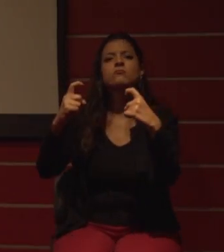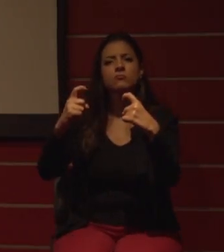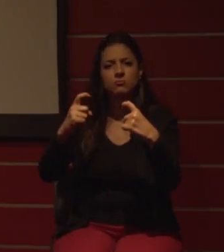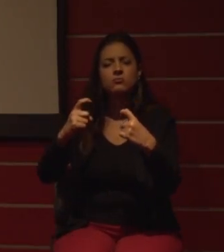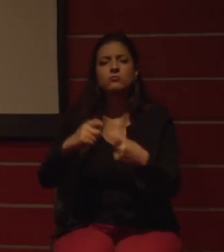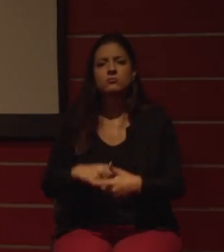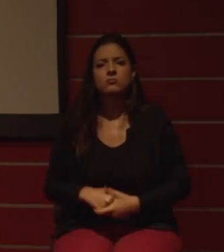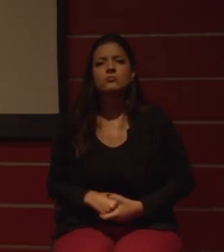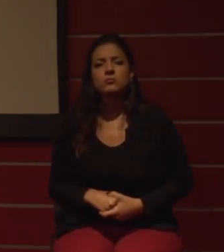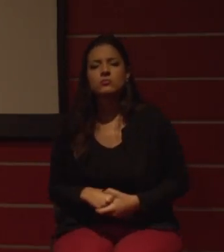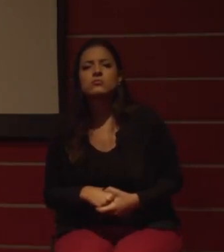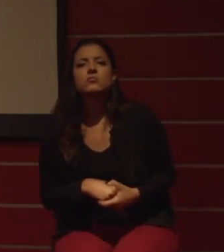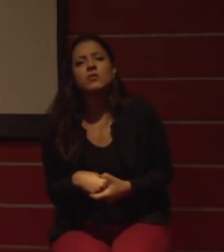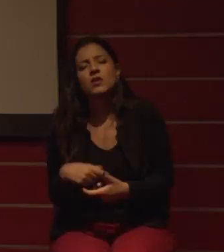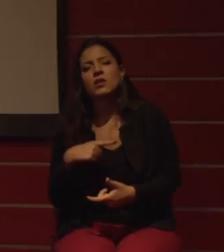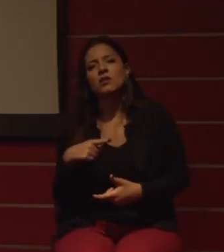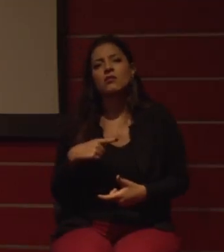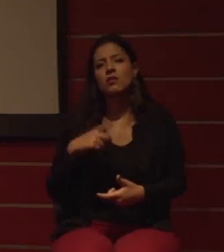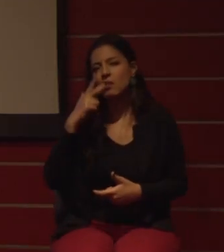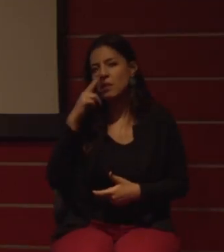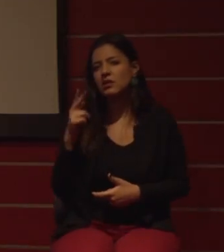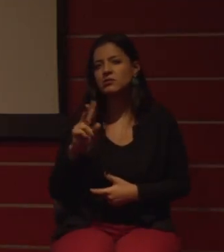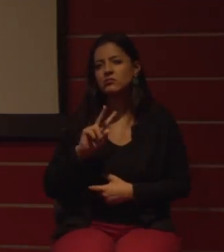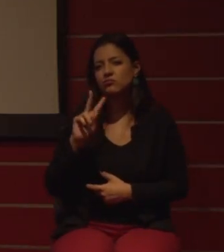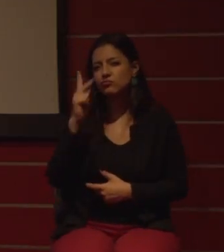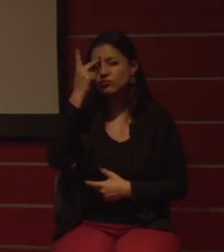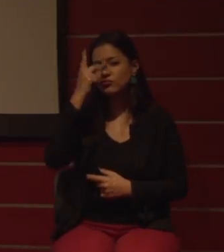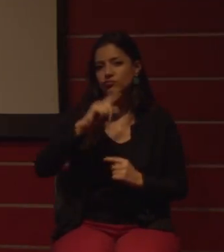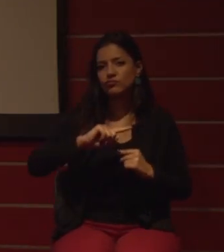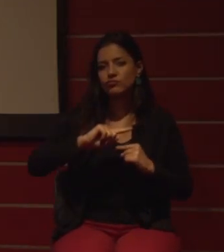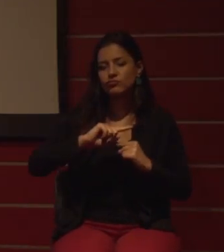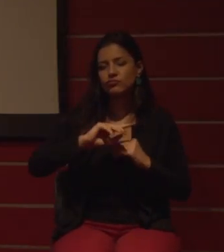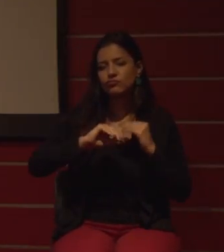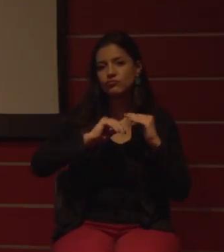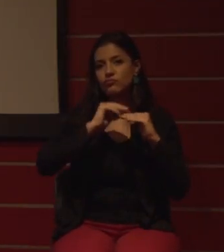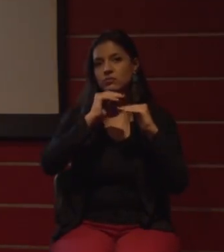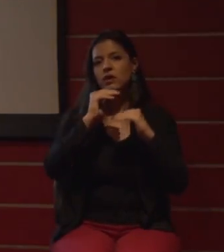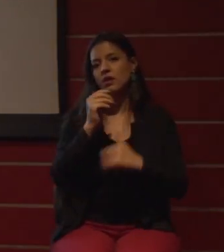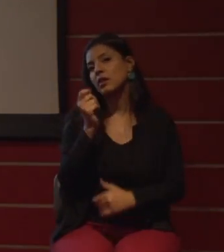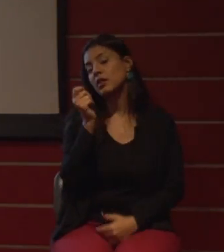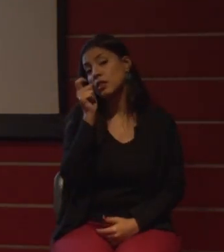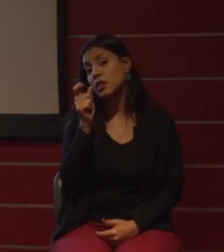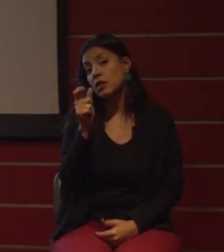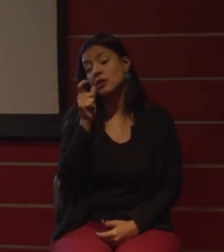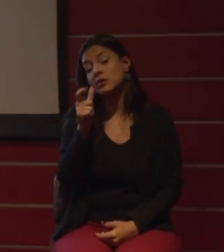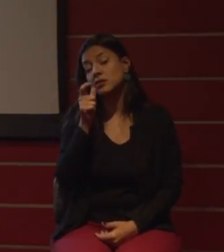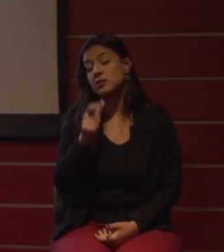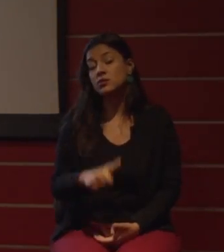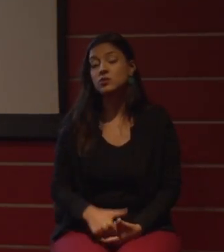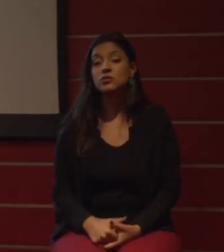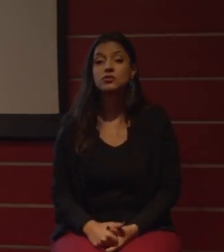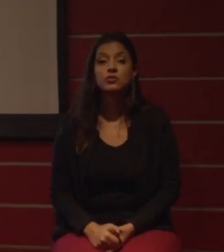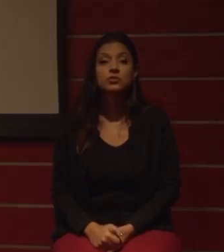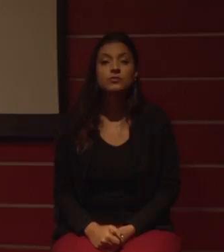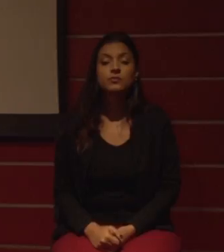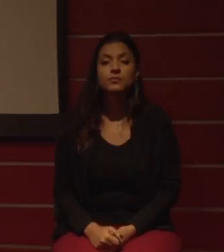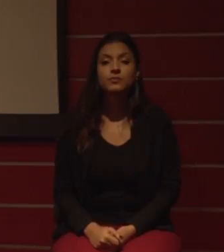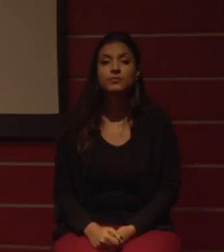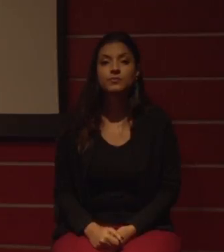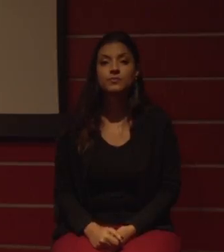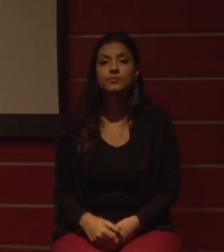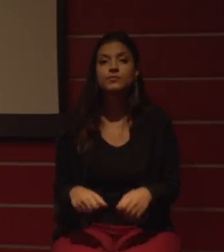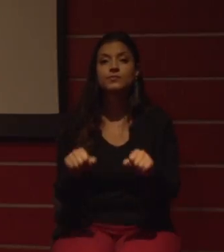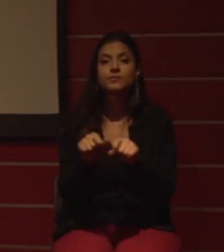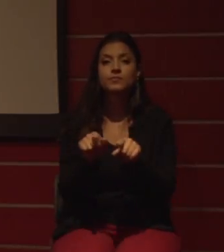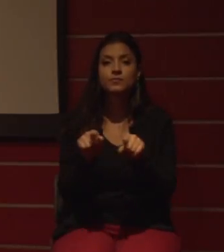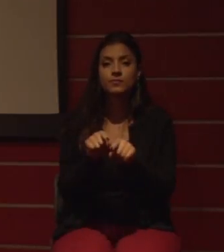violento crescendo aí bem interessante e o que éem uma parte bem interessante desse filme também é